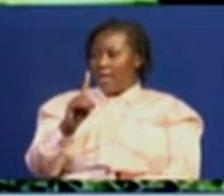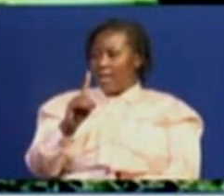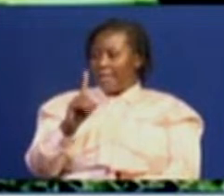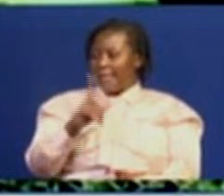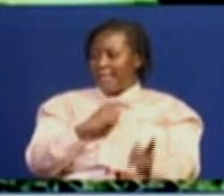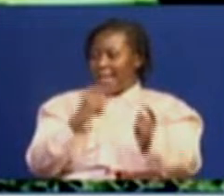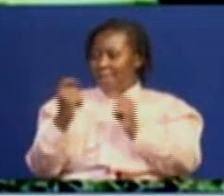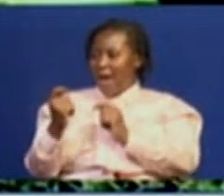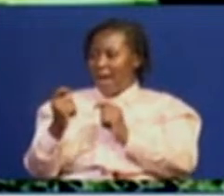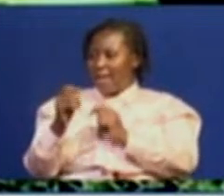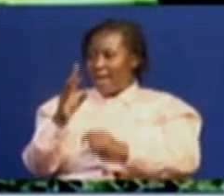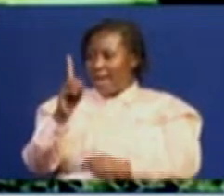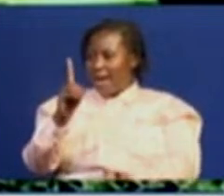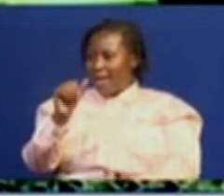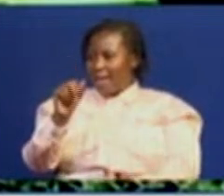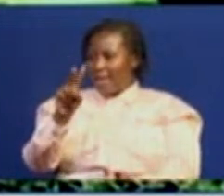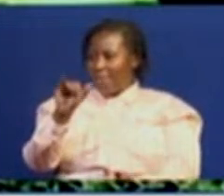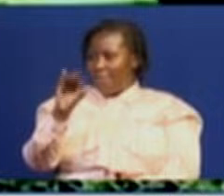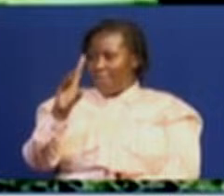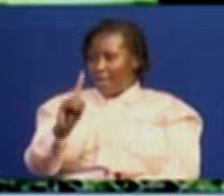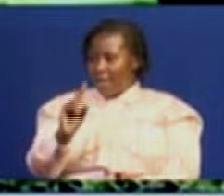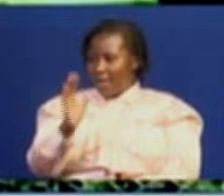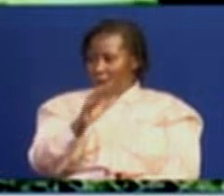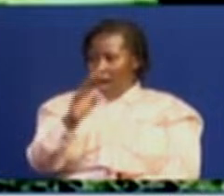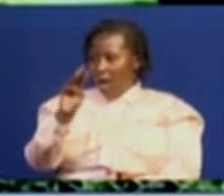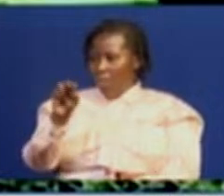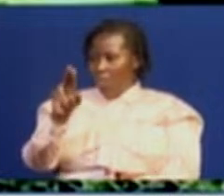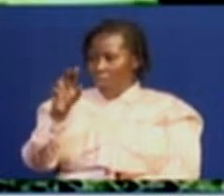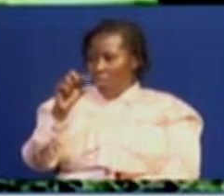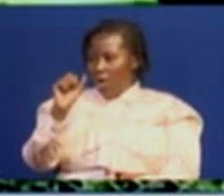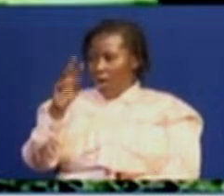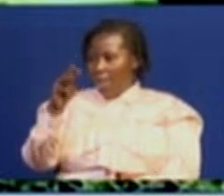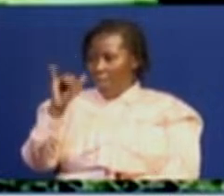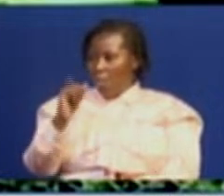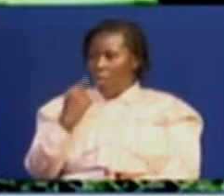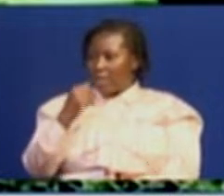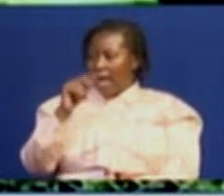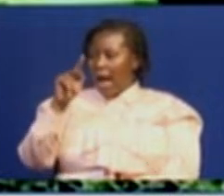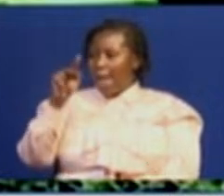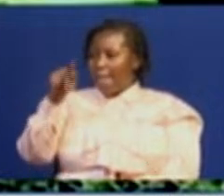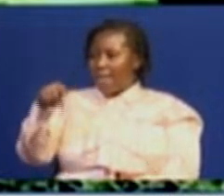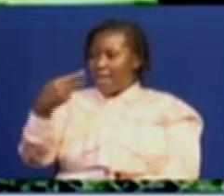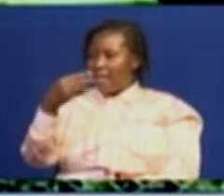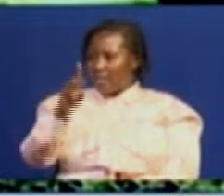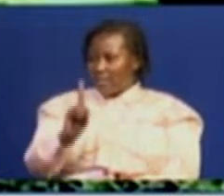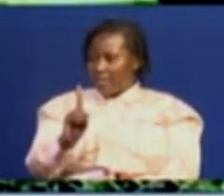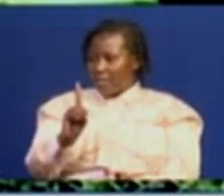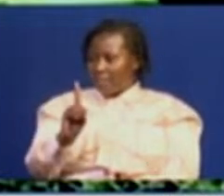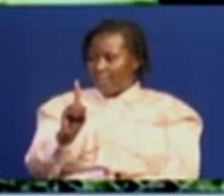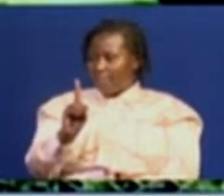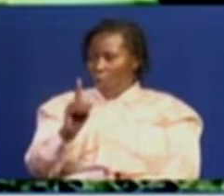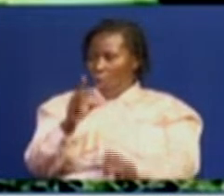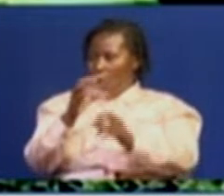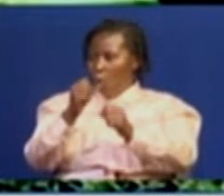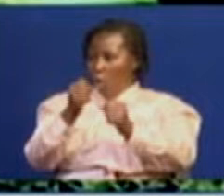She transferred David Mugambi, who was a PhD holder.